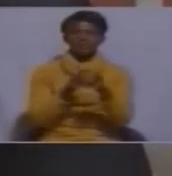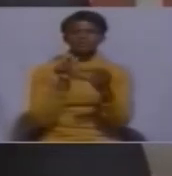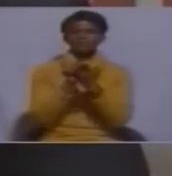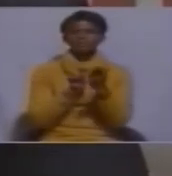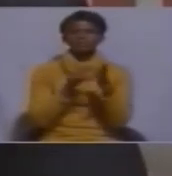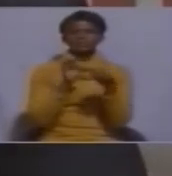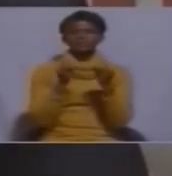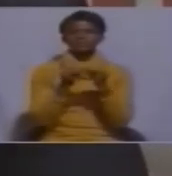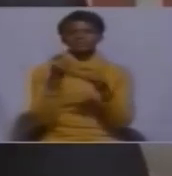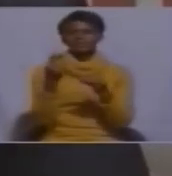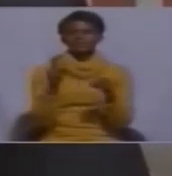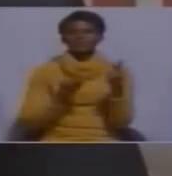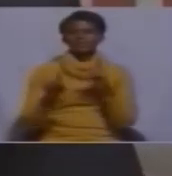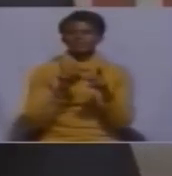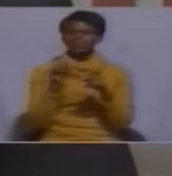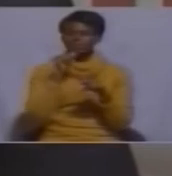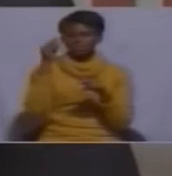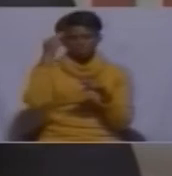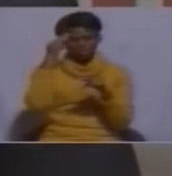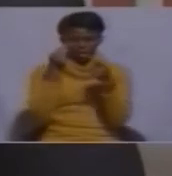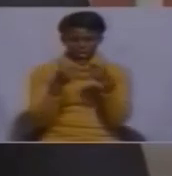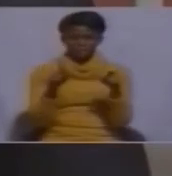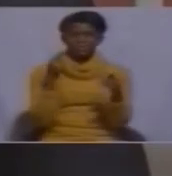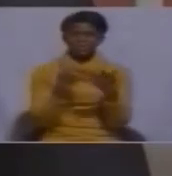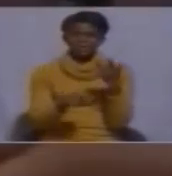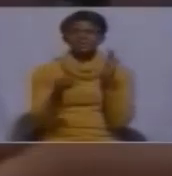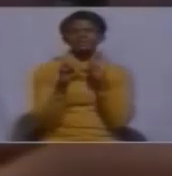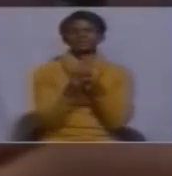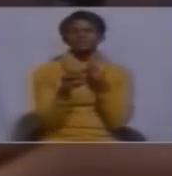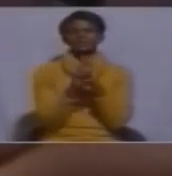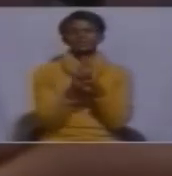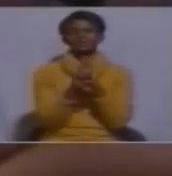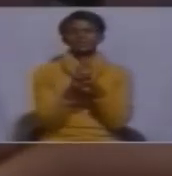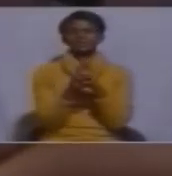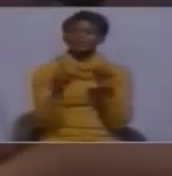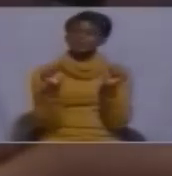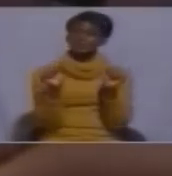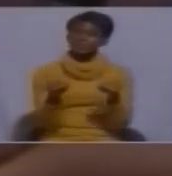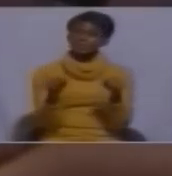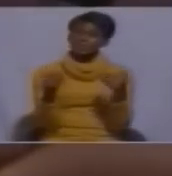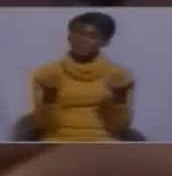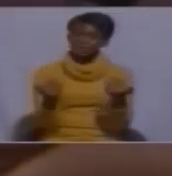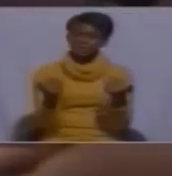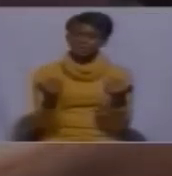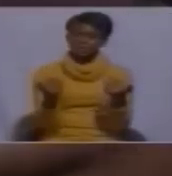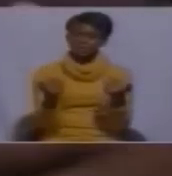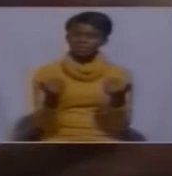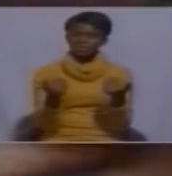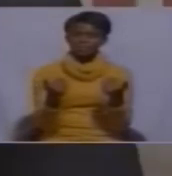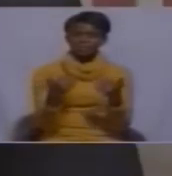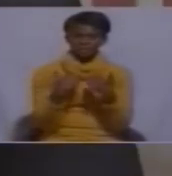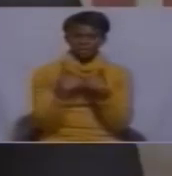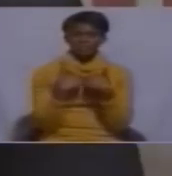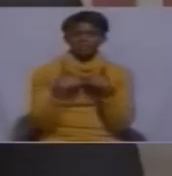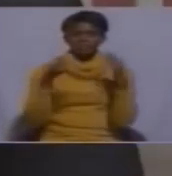issue is that people don't know what happens. For instance, if I may, there's an issue of a